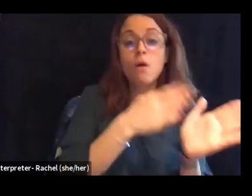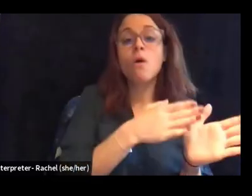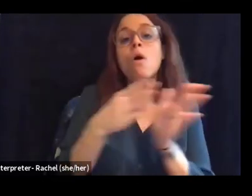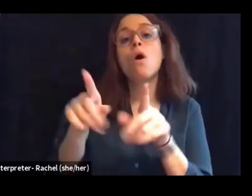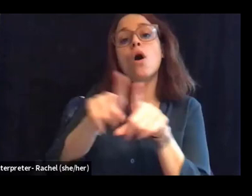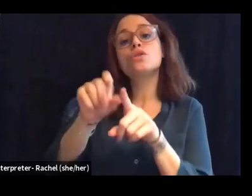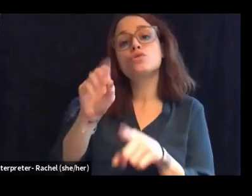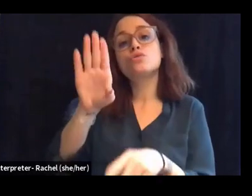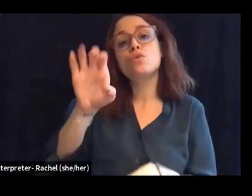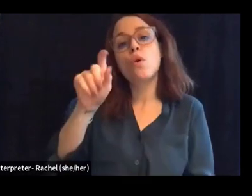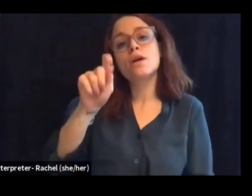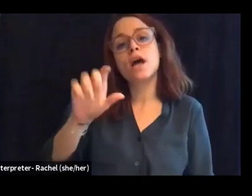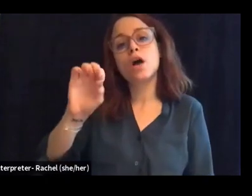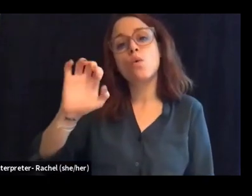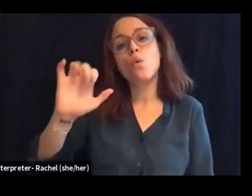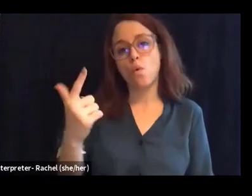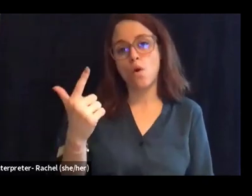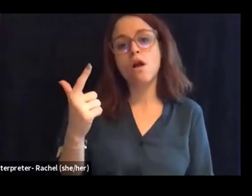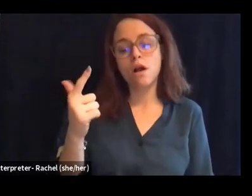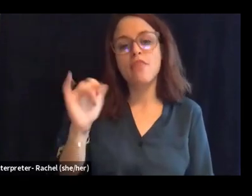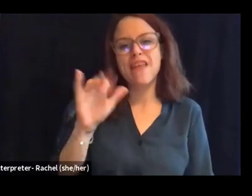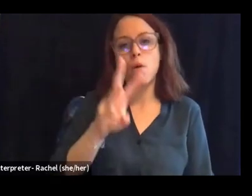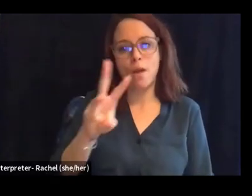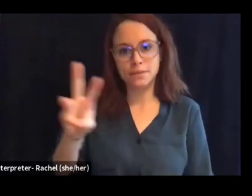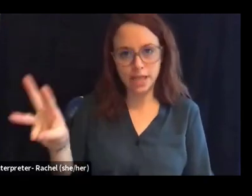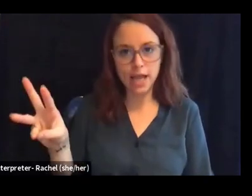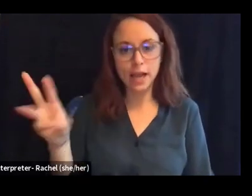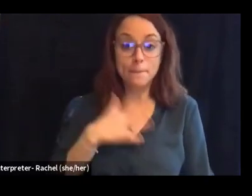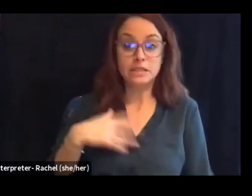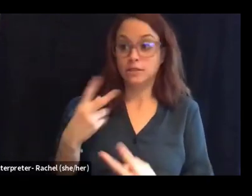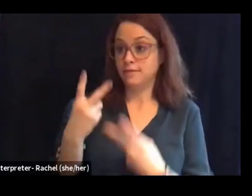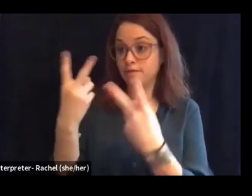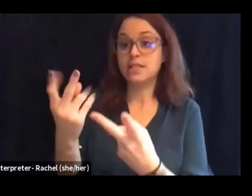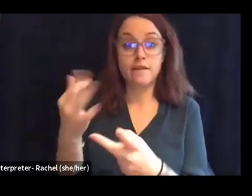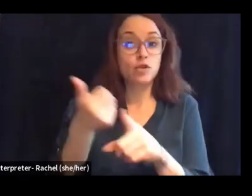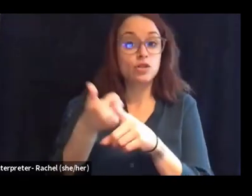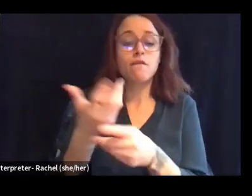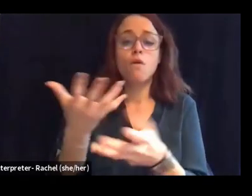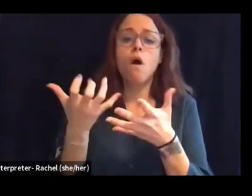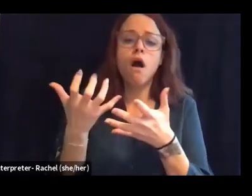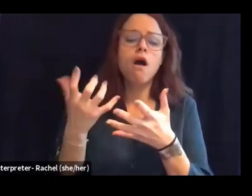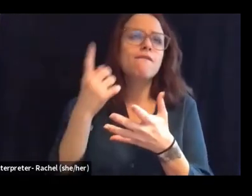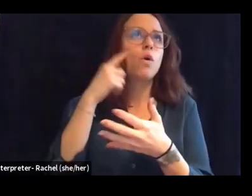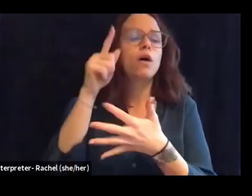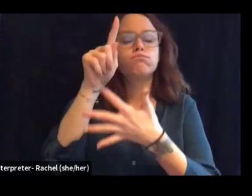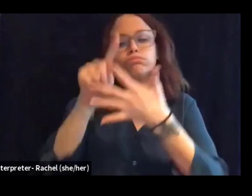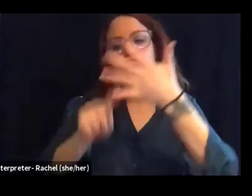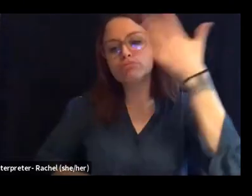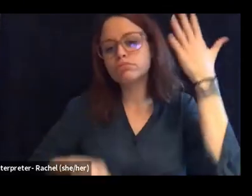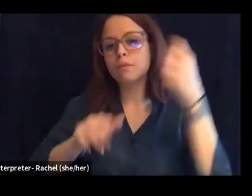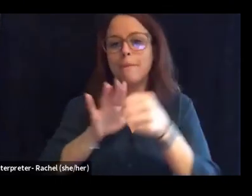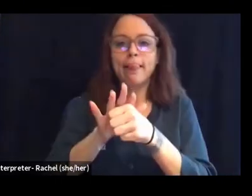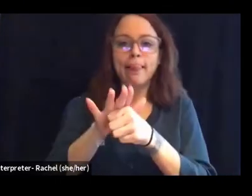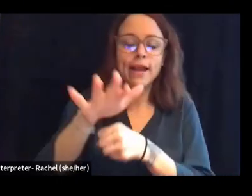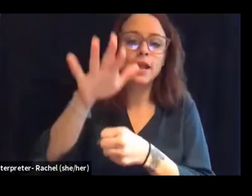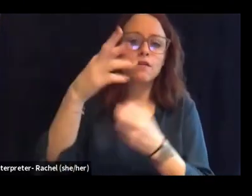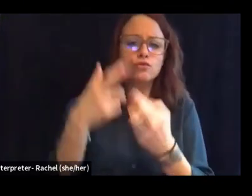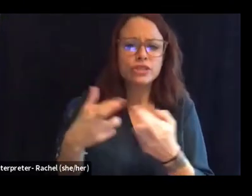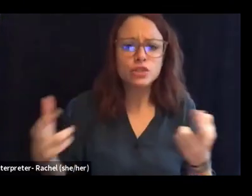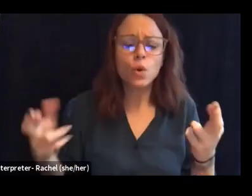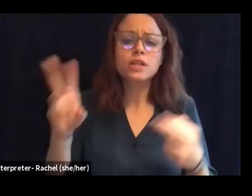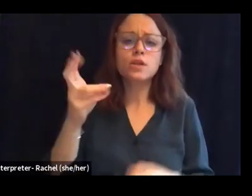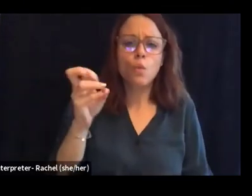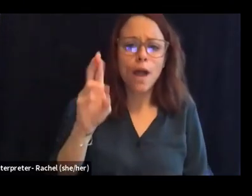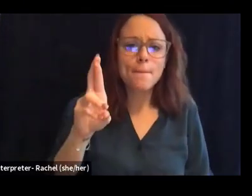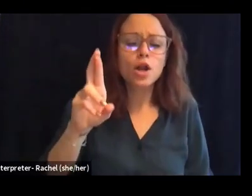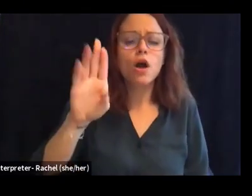score.org webpage and website for just a variety of resources, including webinars, blogs, and so on and so